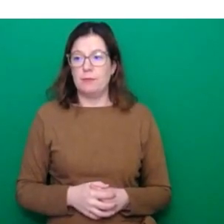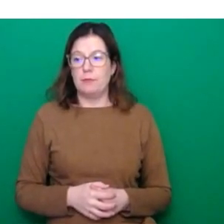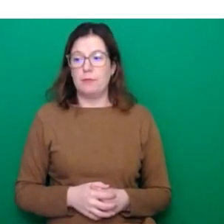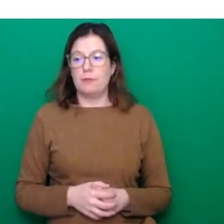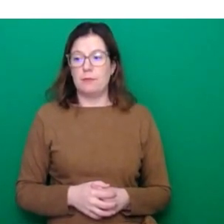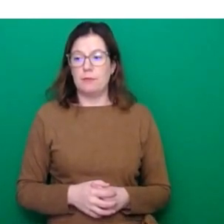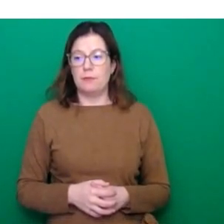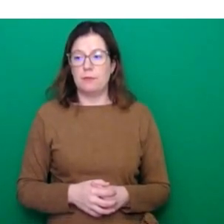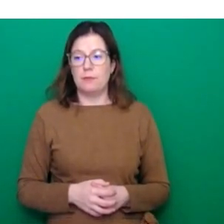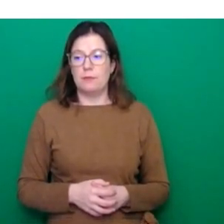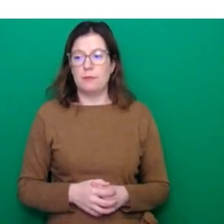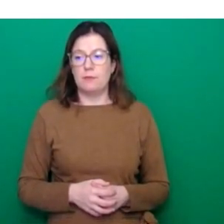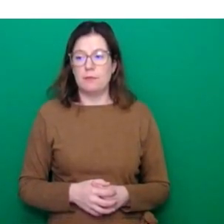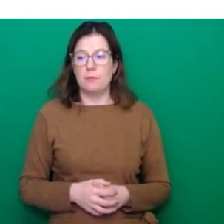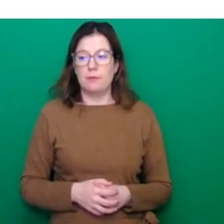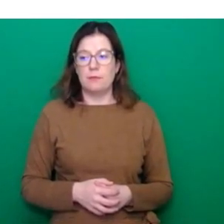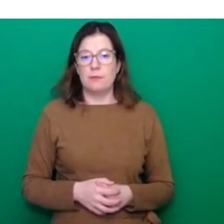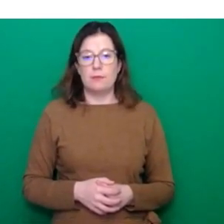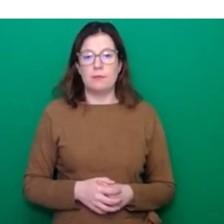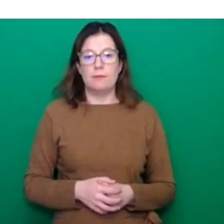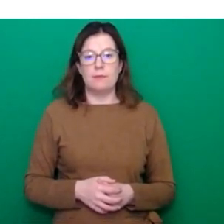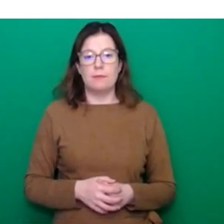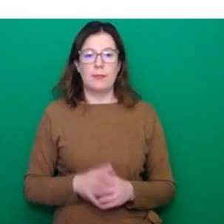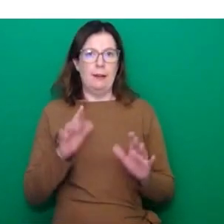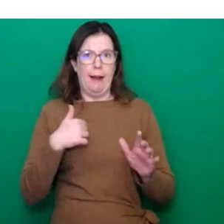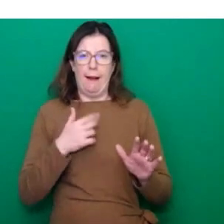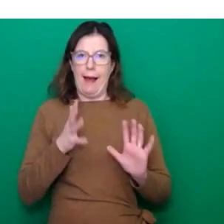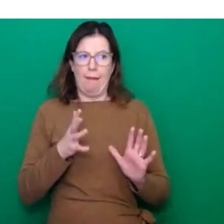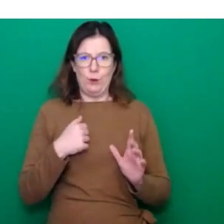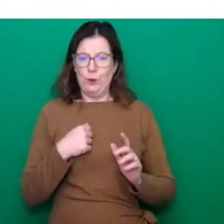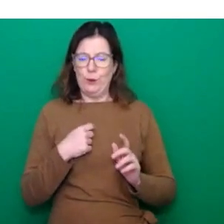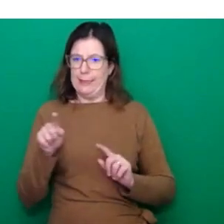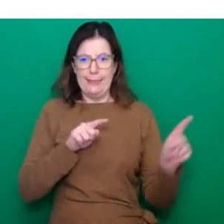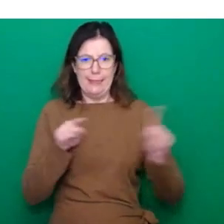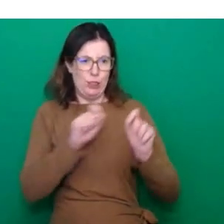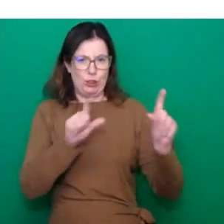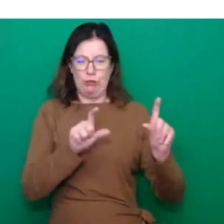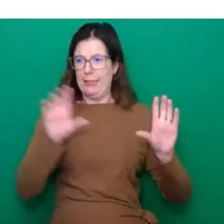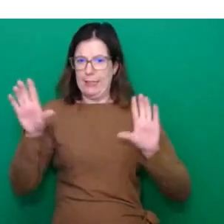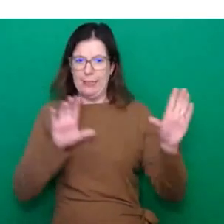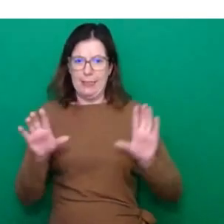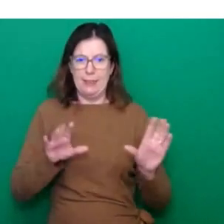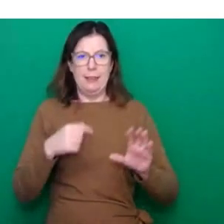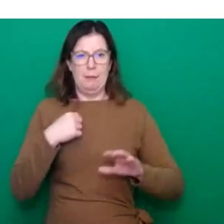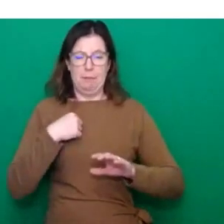other thing which I was going to pick up, and now because of the need to be multitasking and darting around between different screens, I've